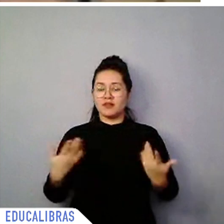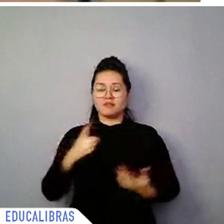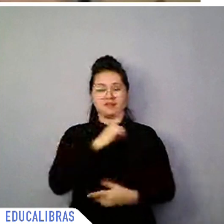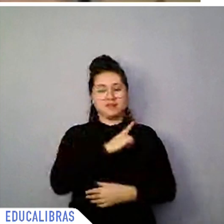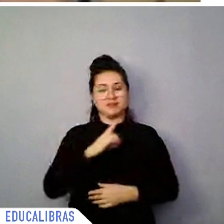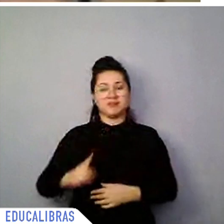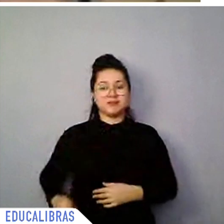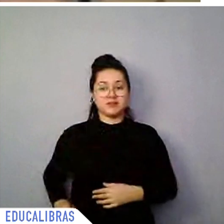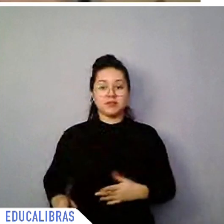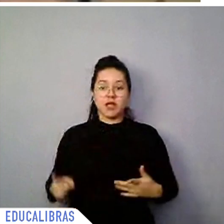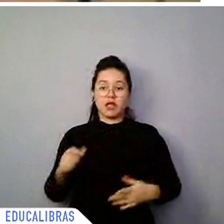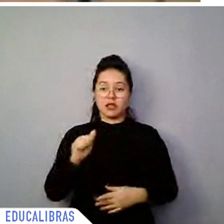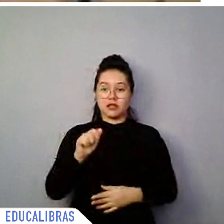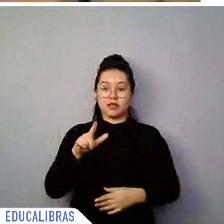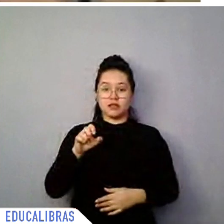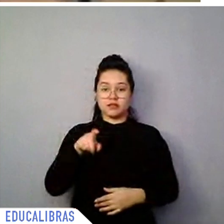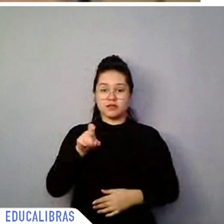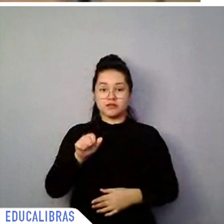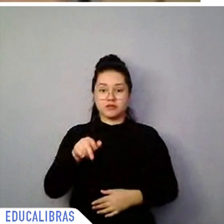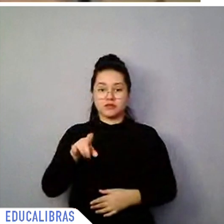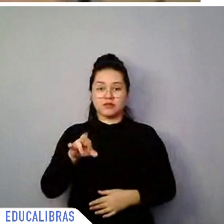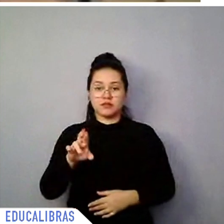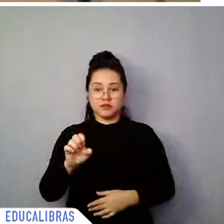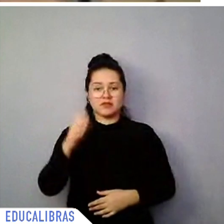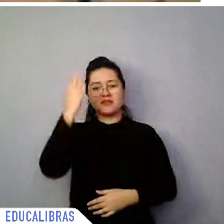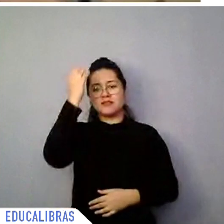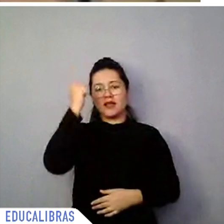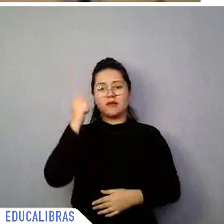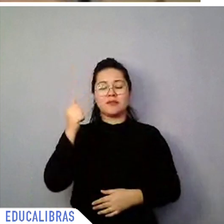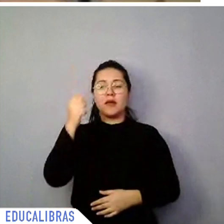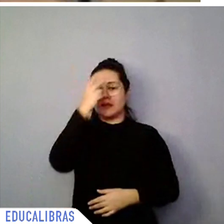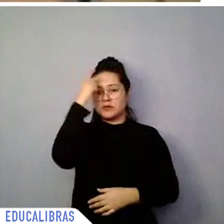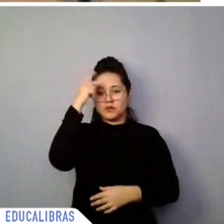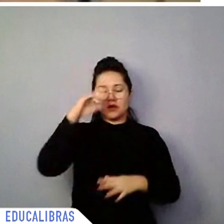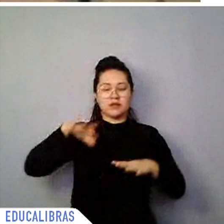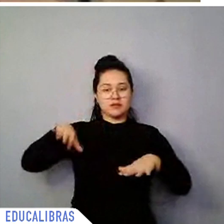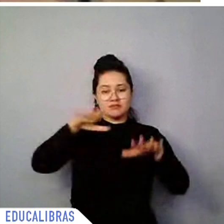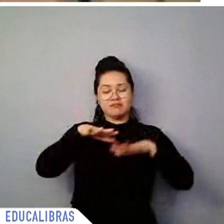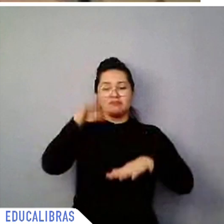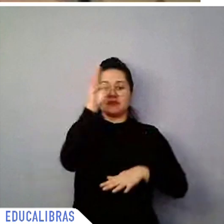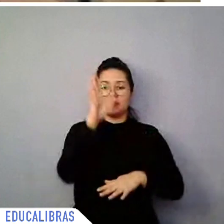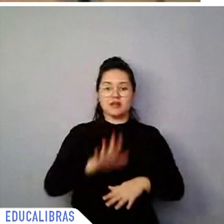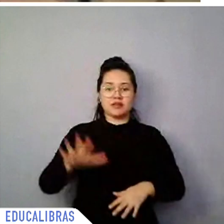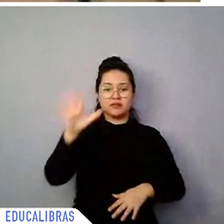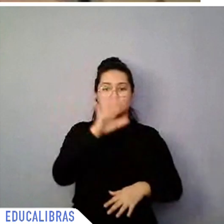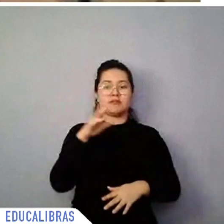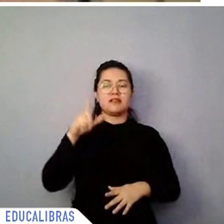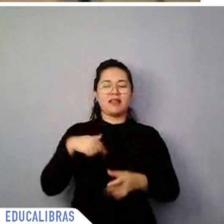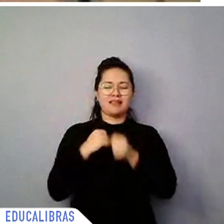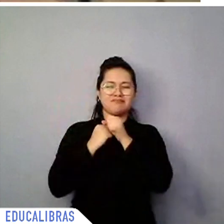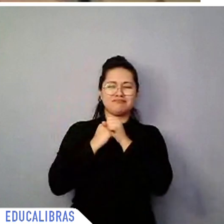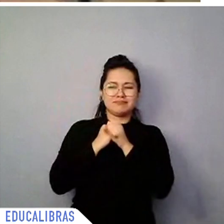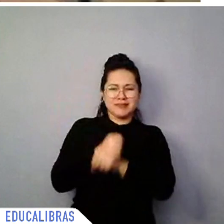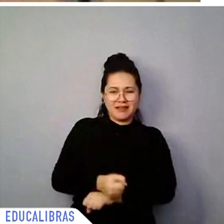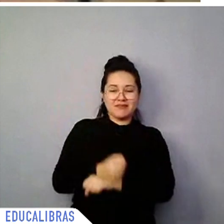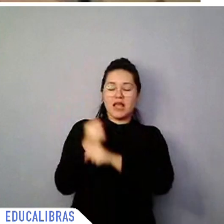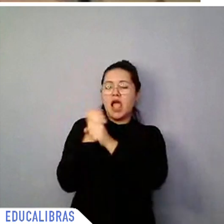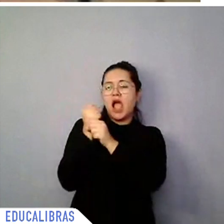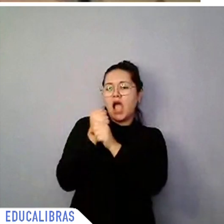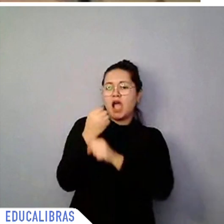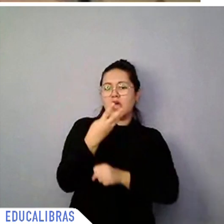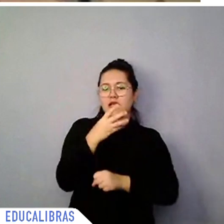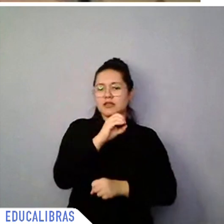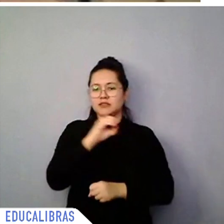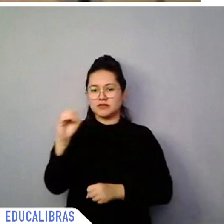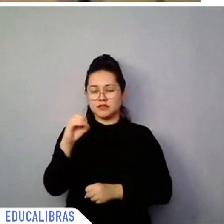entrepreneurs and business people realize that inequality are a responsibility of everybody. We have